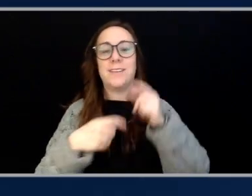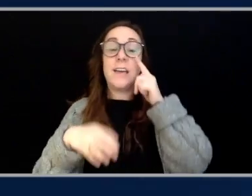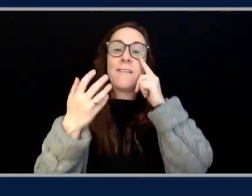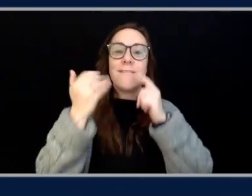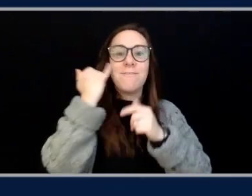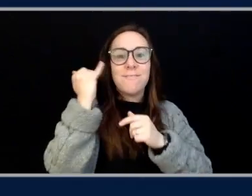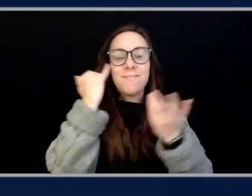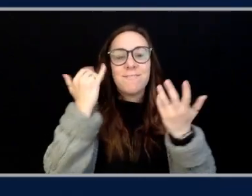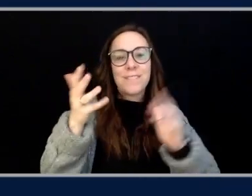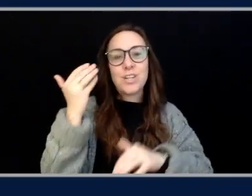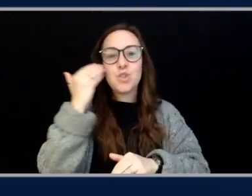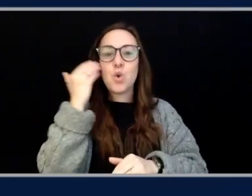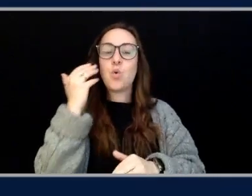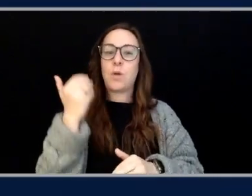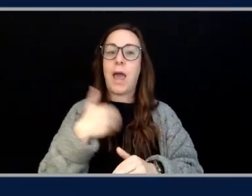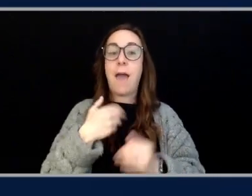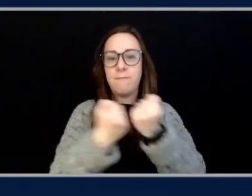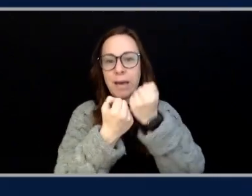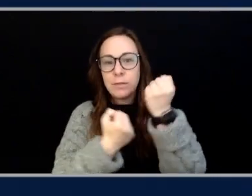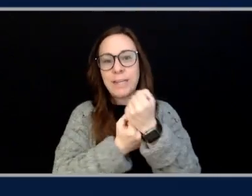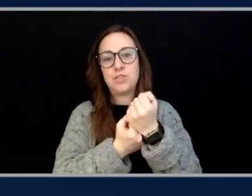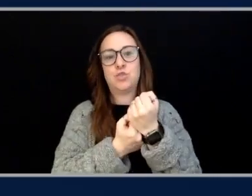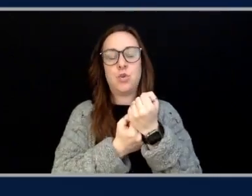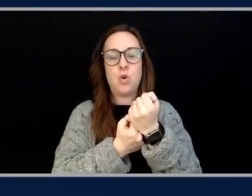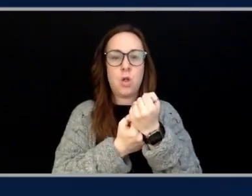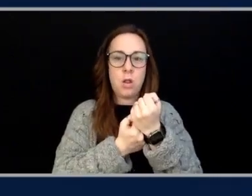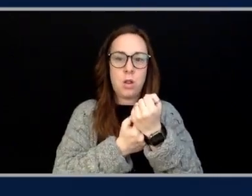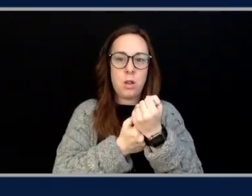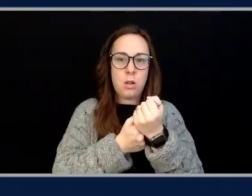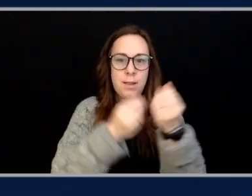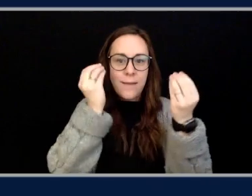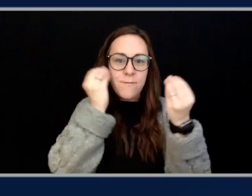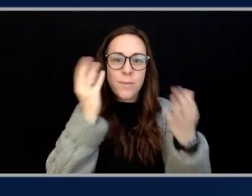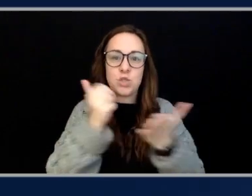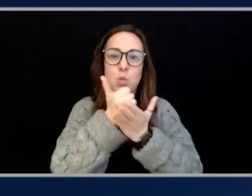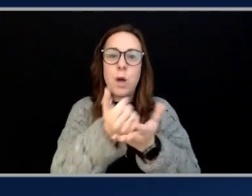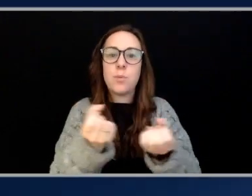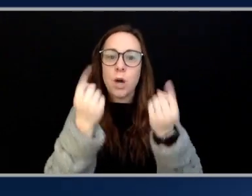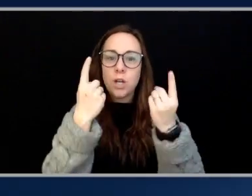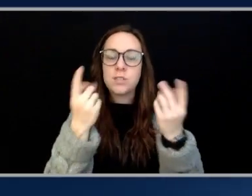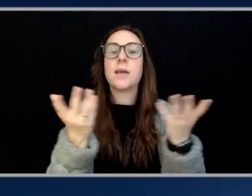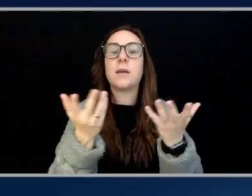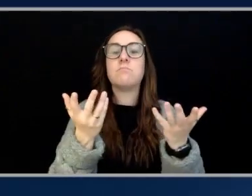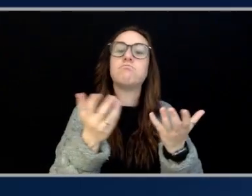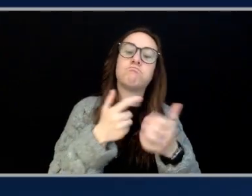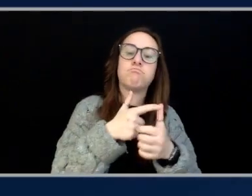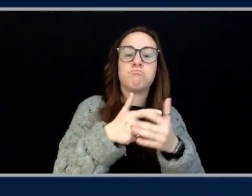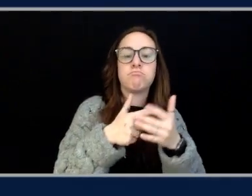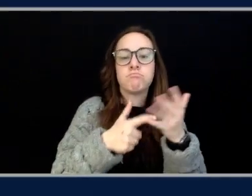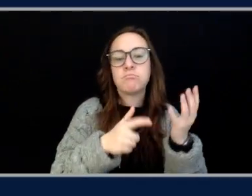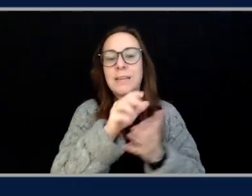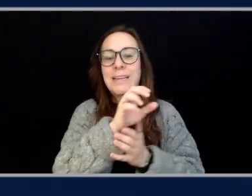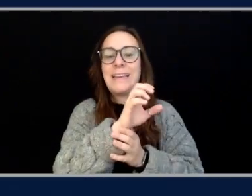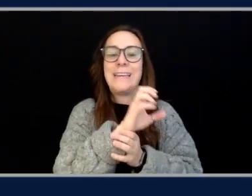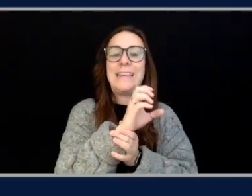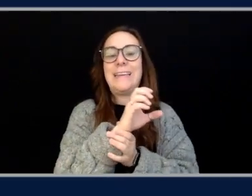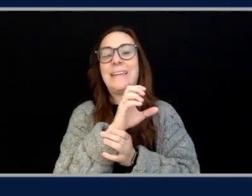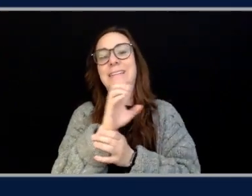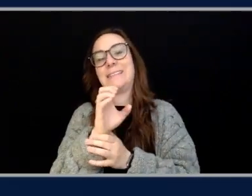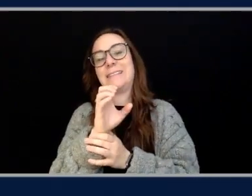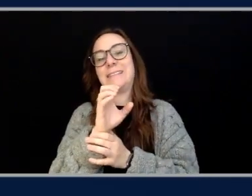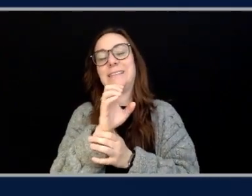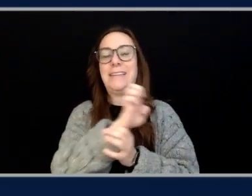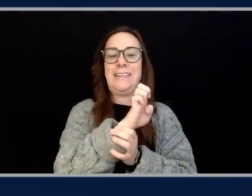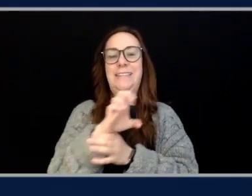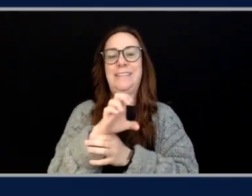that, hey, there's like foundationals to kind of help you understand what an EC2 is, and that it probably would have made my life a heck of a lot easier.